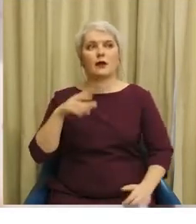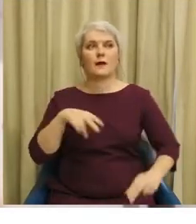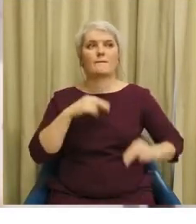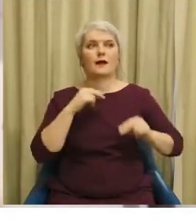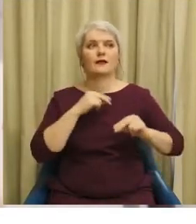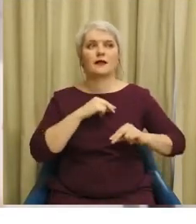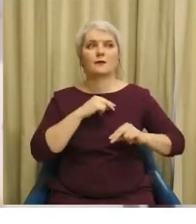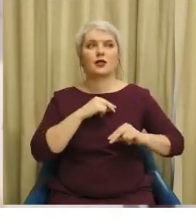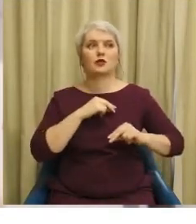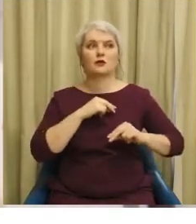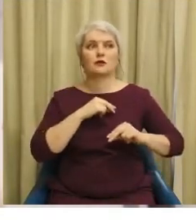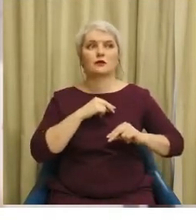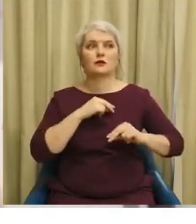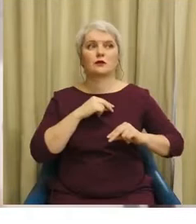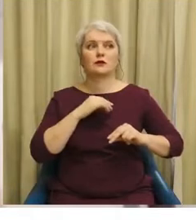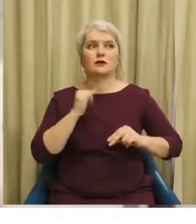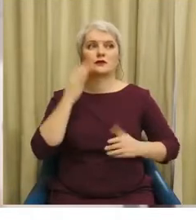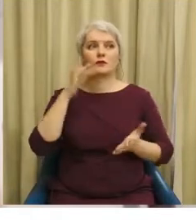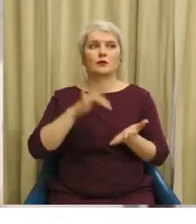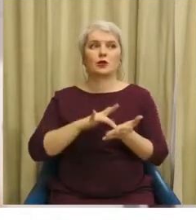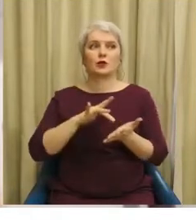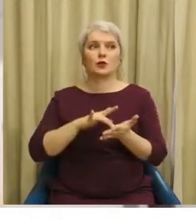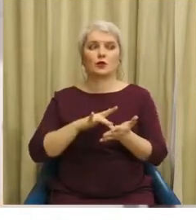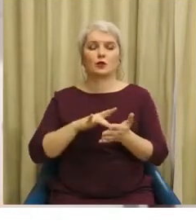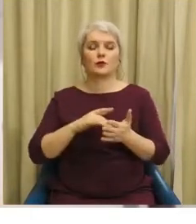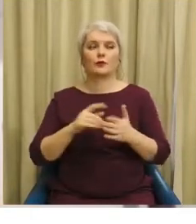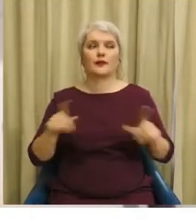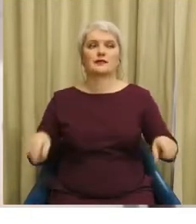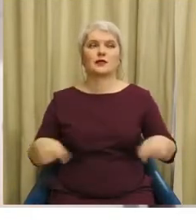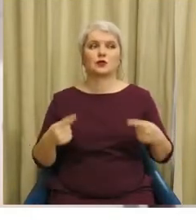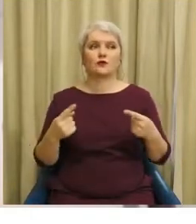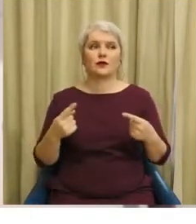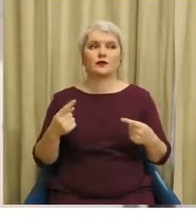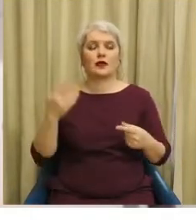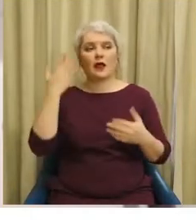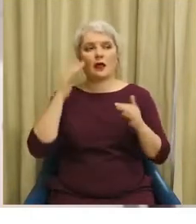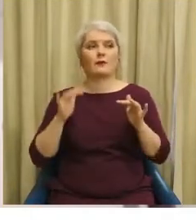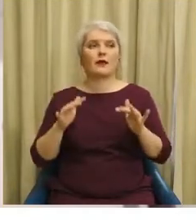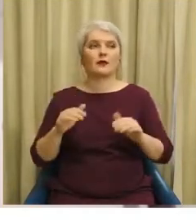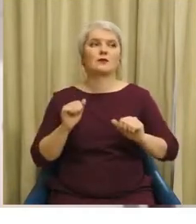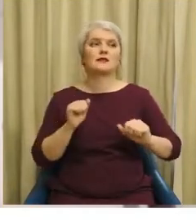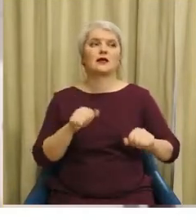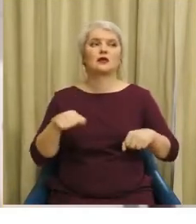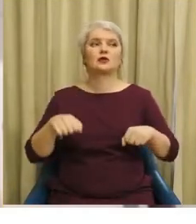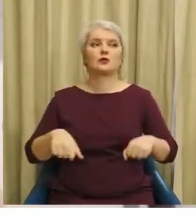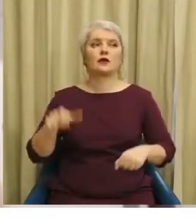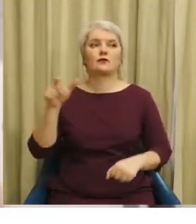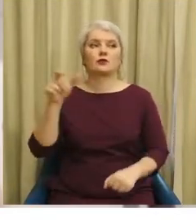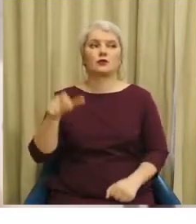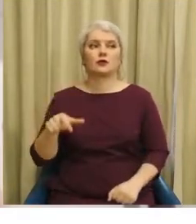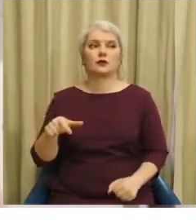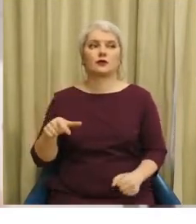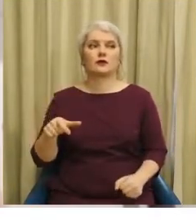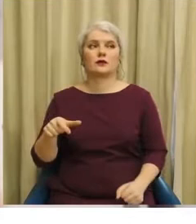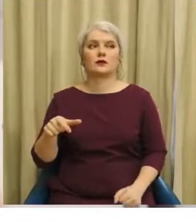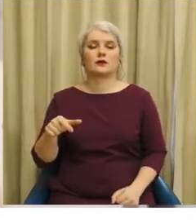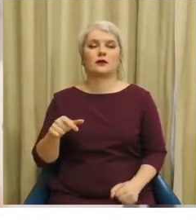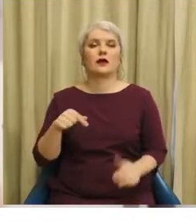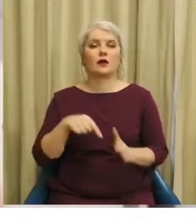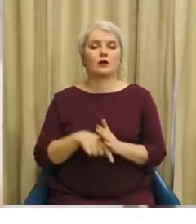And we had this challenge because of the quarantine. Everyone was isolated, and